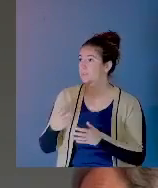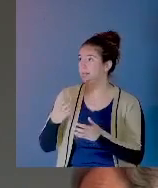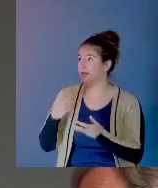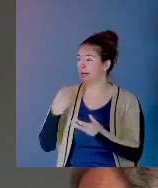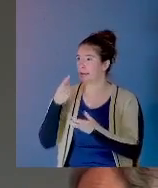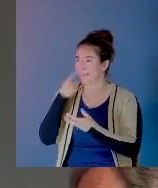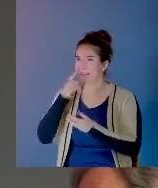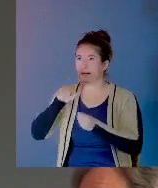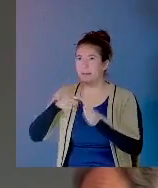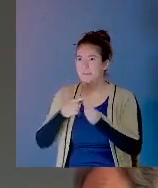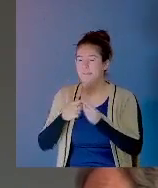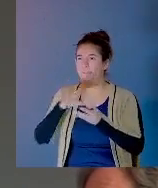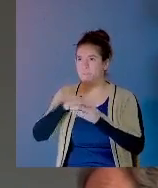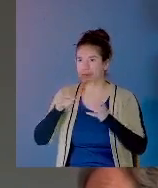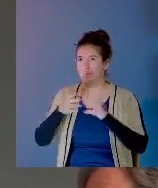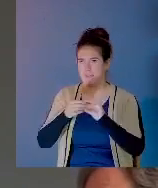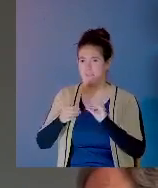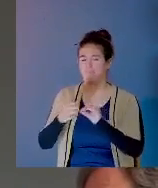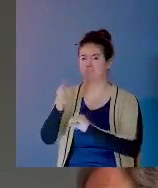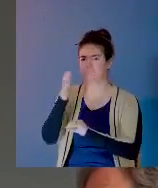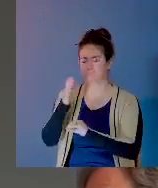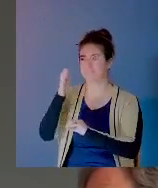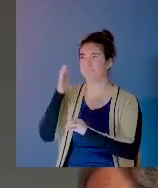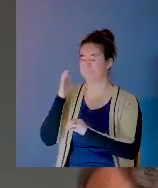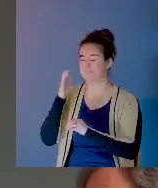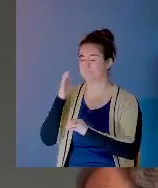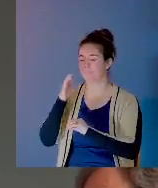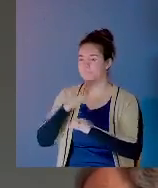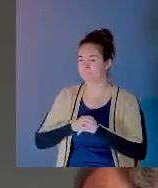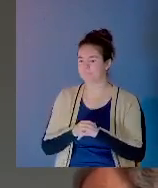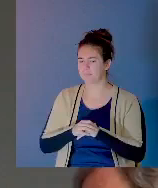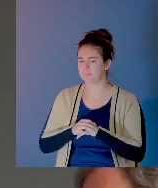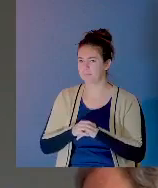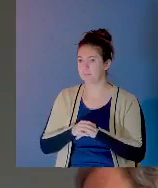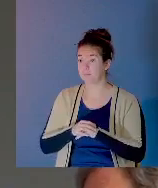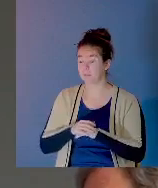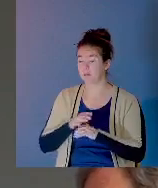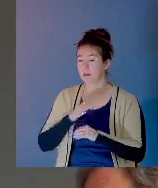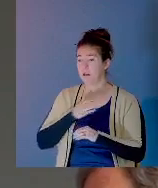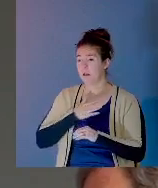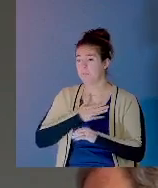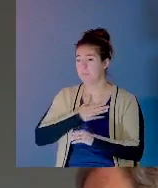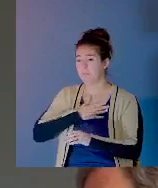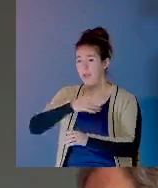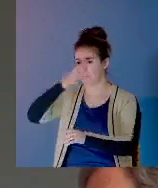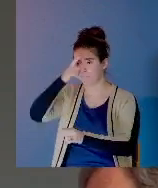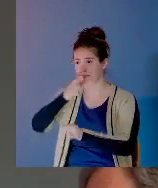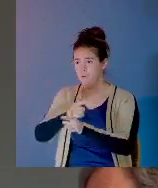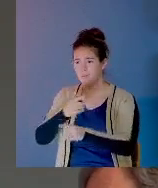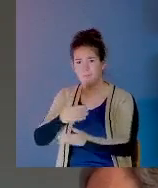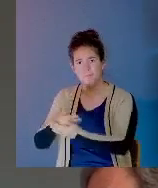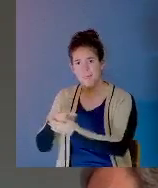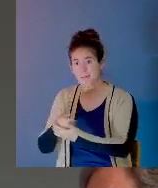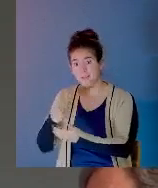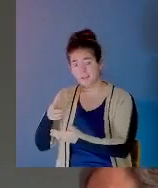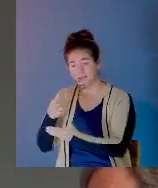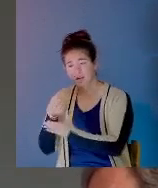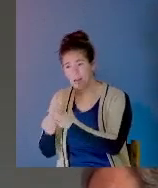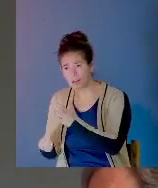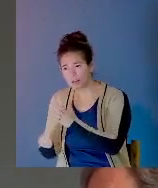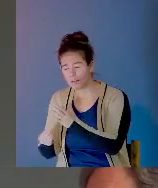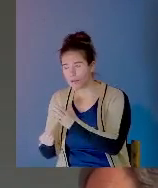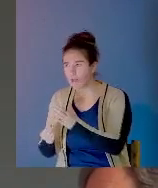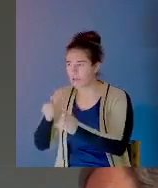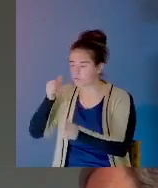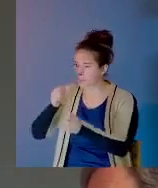of my life, my baby brother died, and my dad was like a full-on believer, and I was remembering he used to